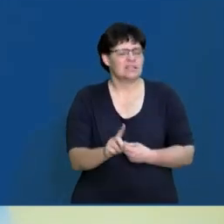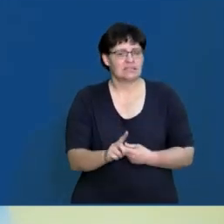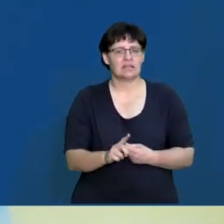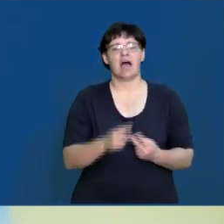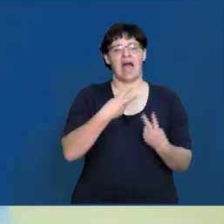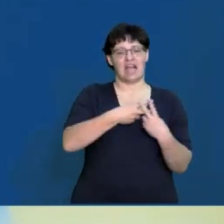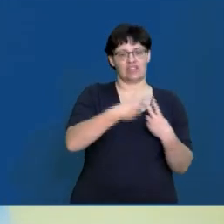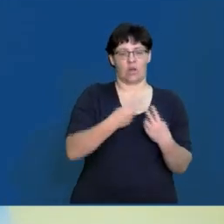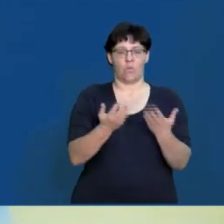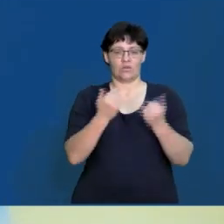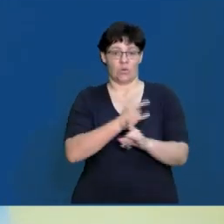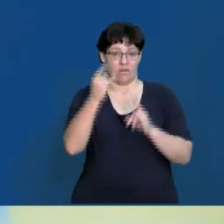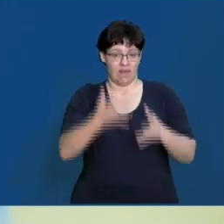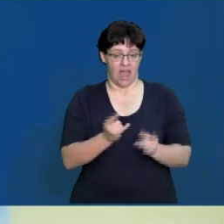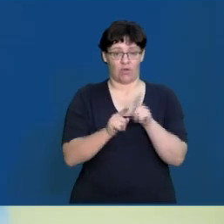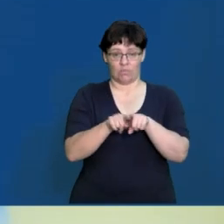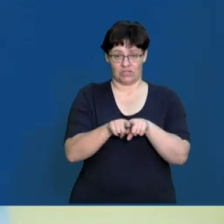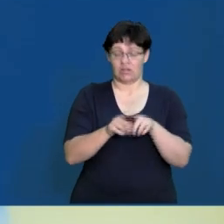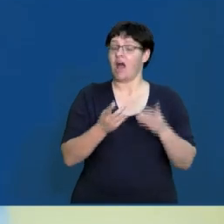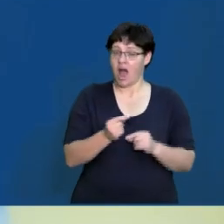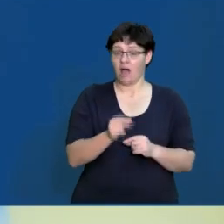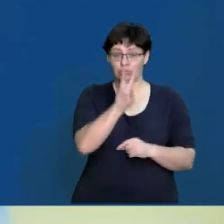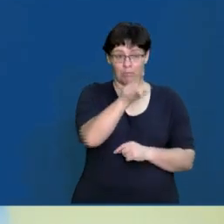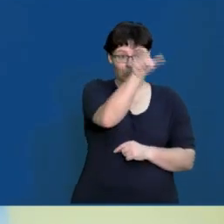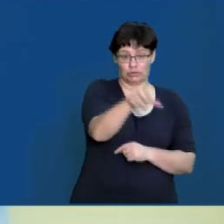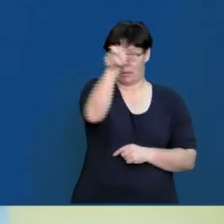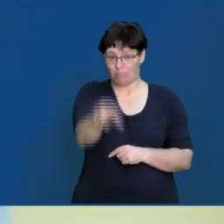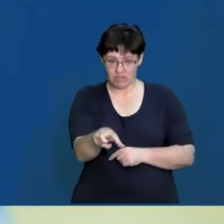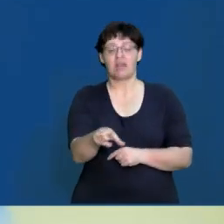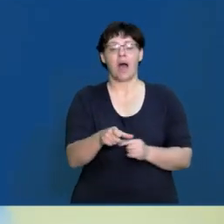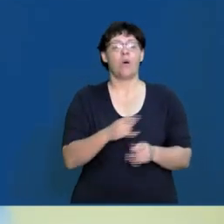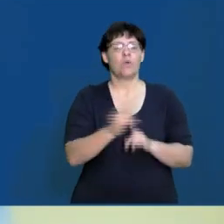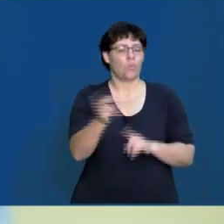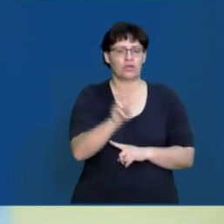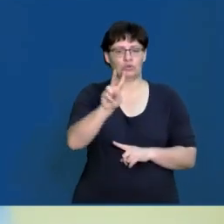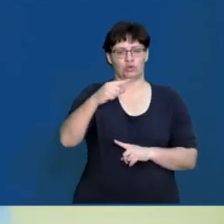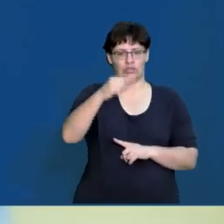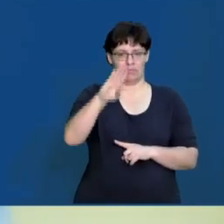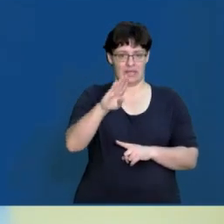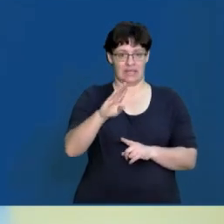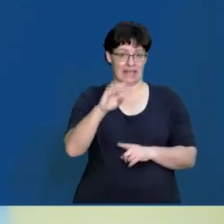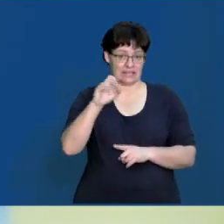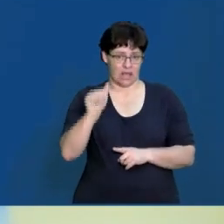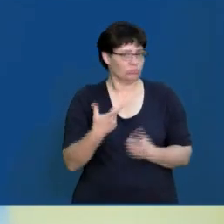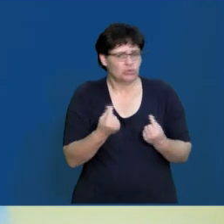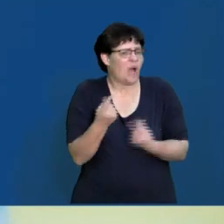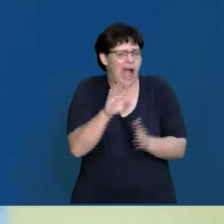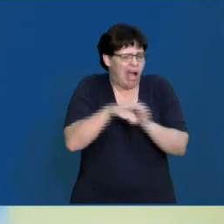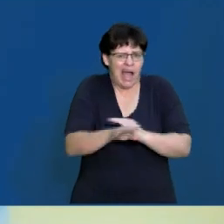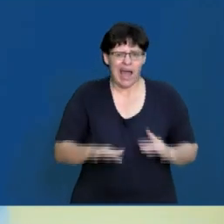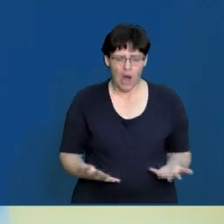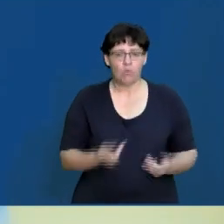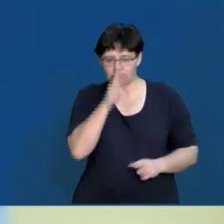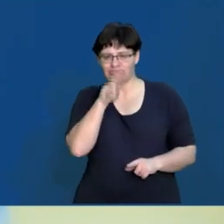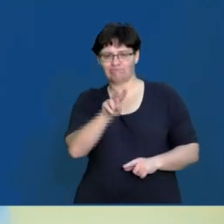hashtag WazoWinner competition, where 2 lucky matriculants stand a chance to win 2 gigs of data. All you need to do to